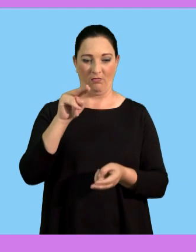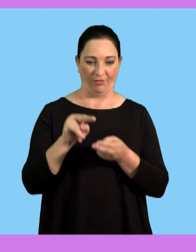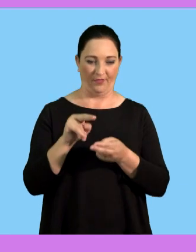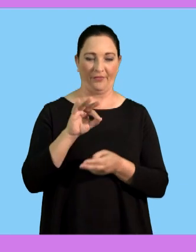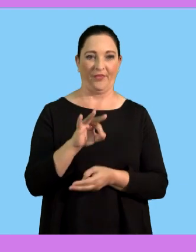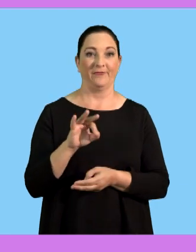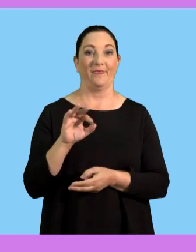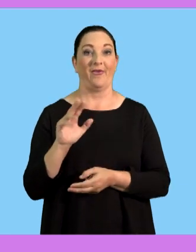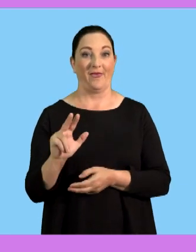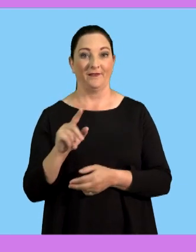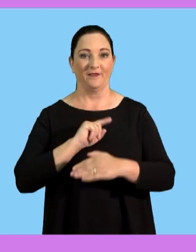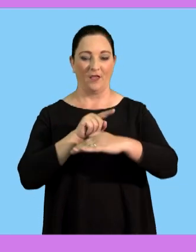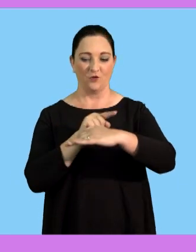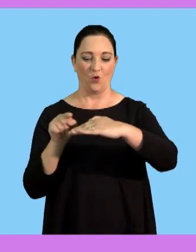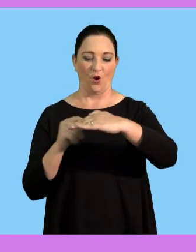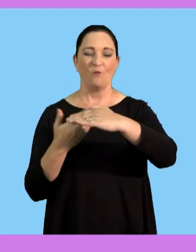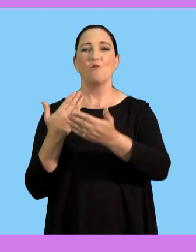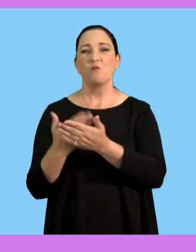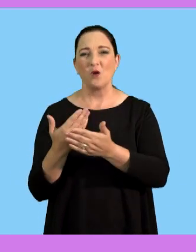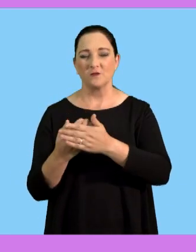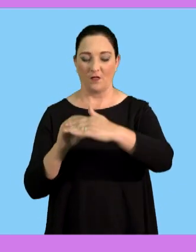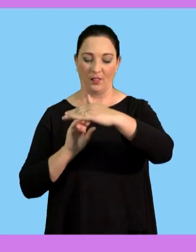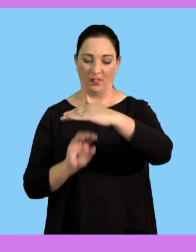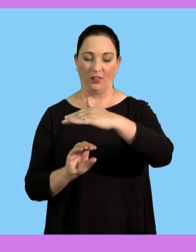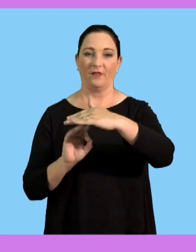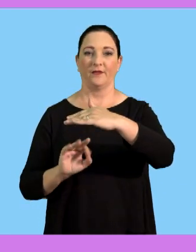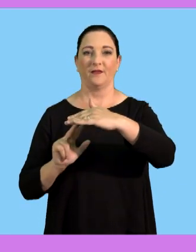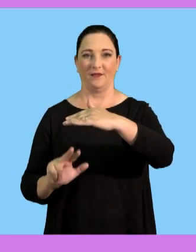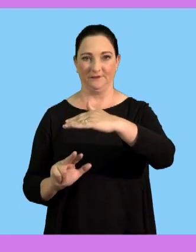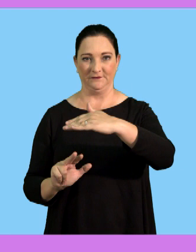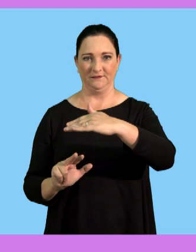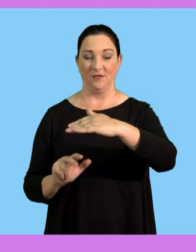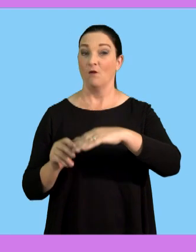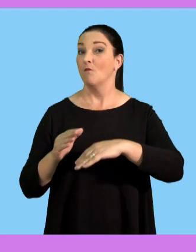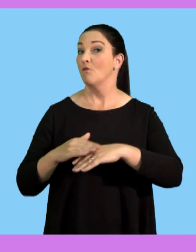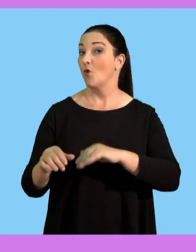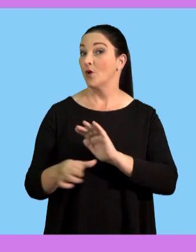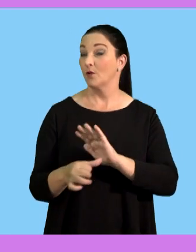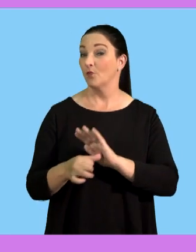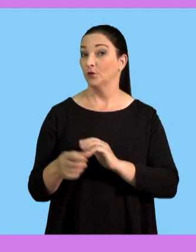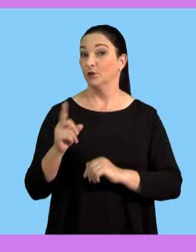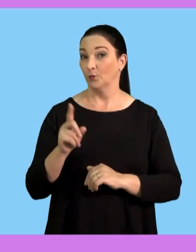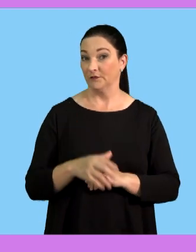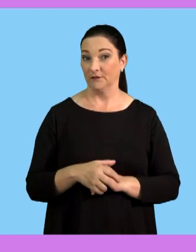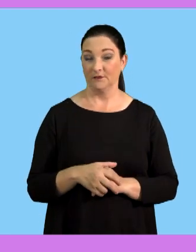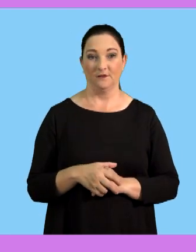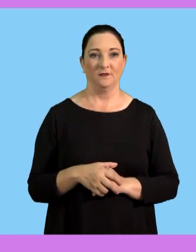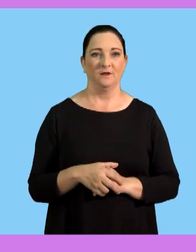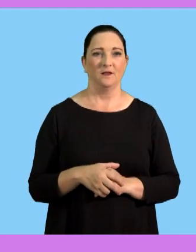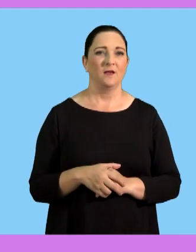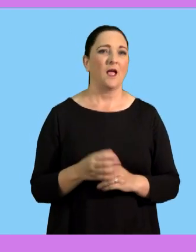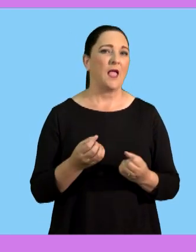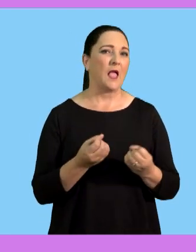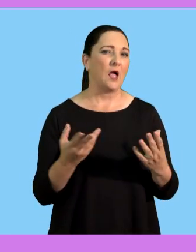that becomes our total number of possible outcomes. But what else is important? Okay, we started off